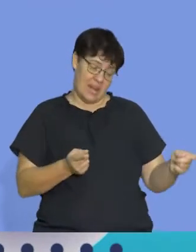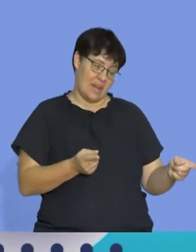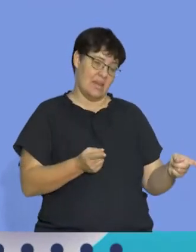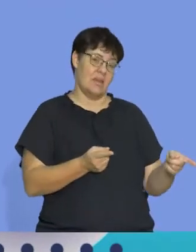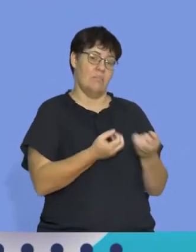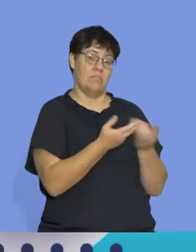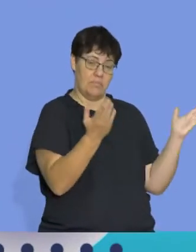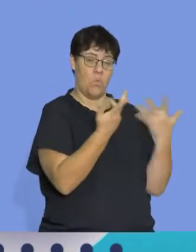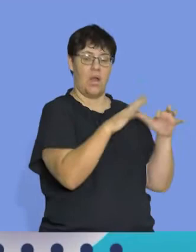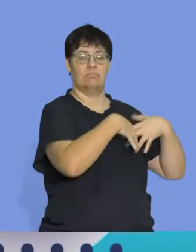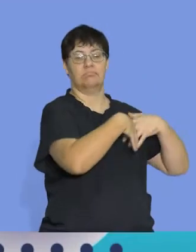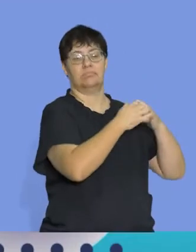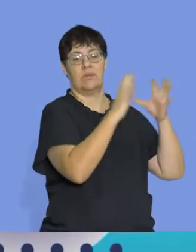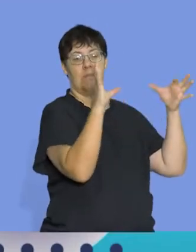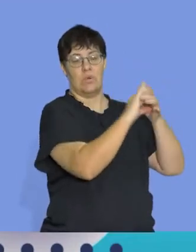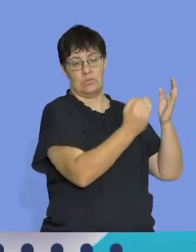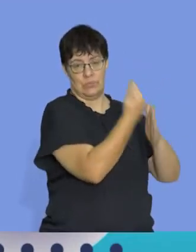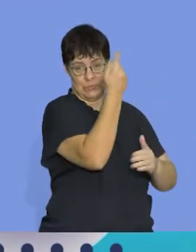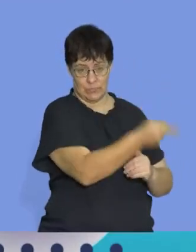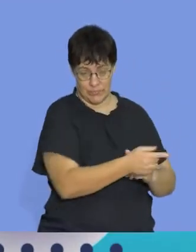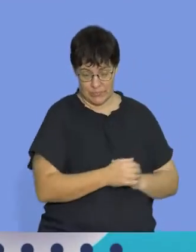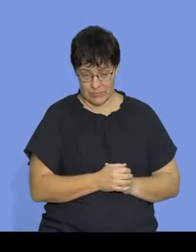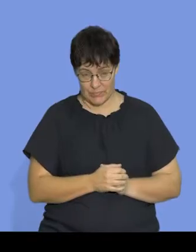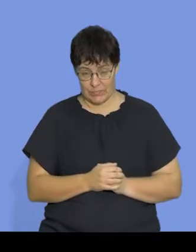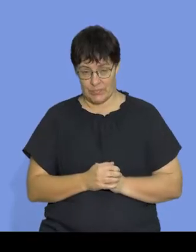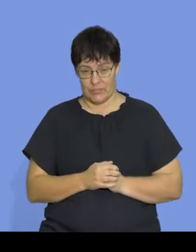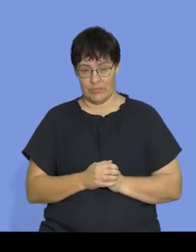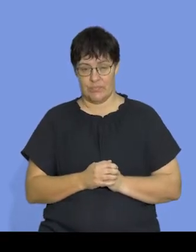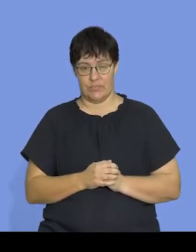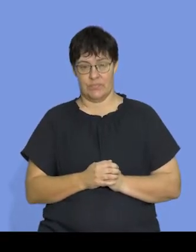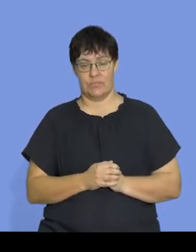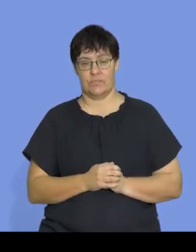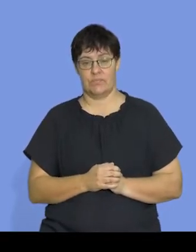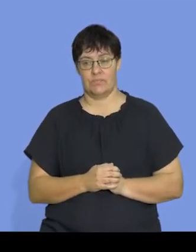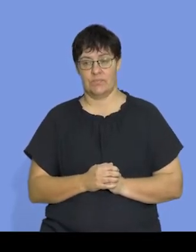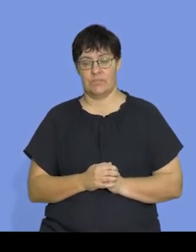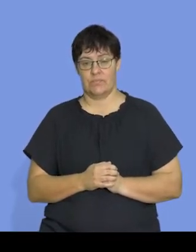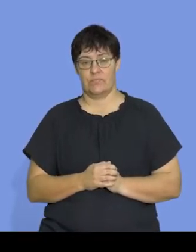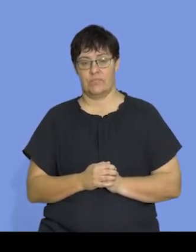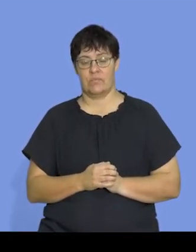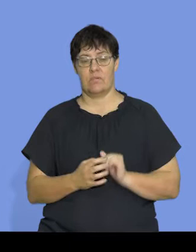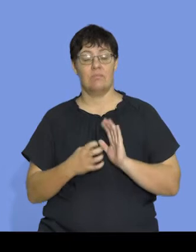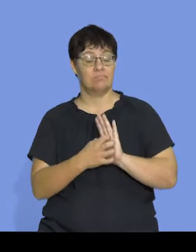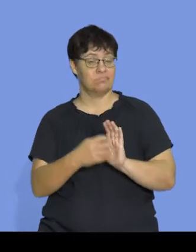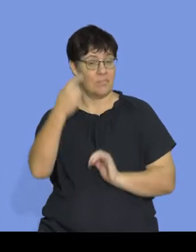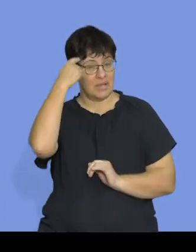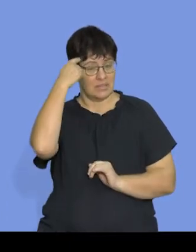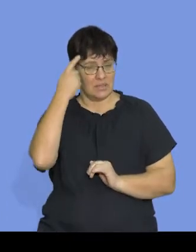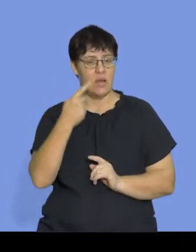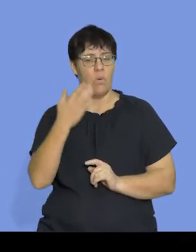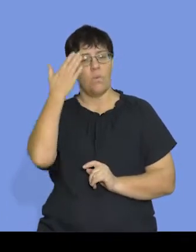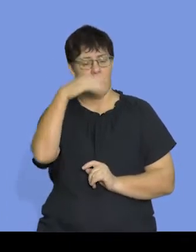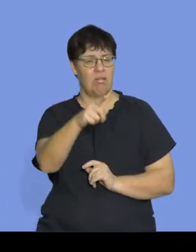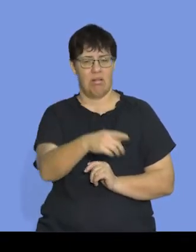bond formation when we form new substances. So in terms of our mind map, we know something